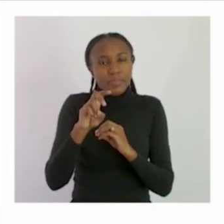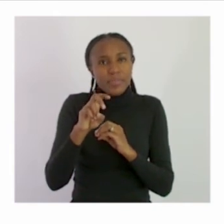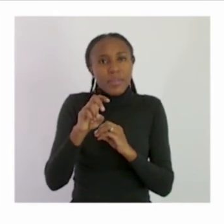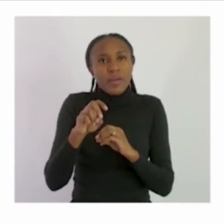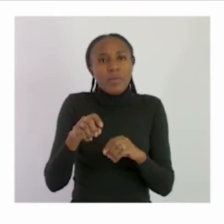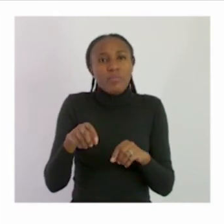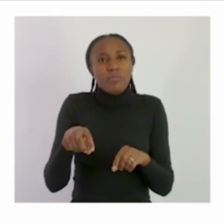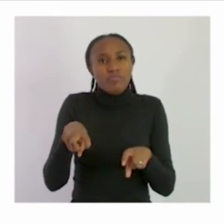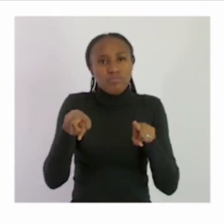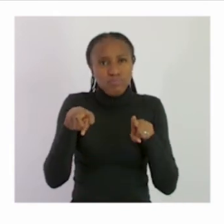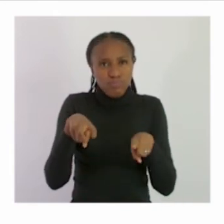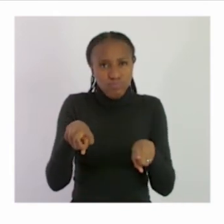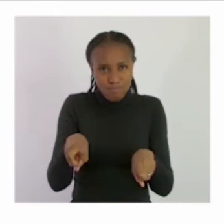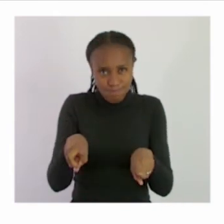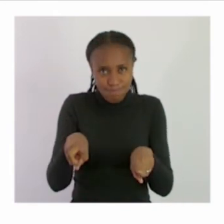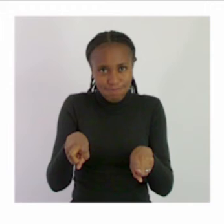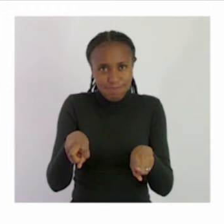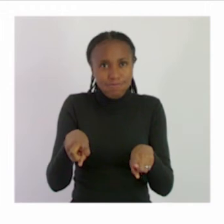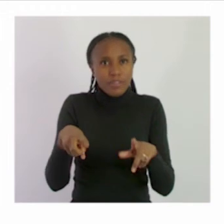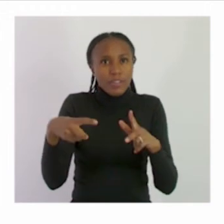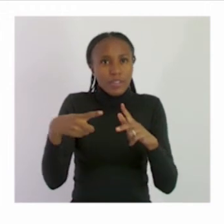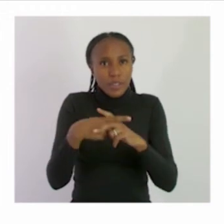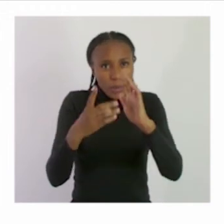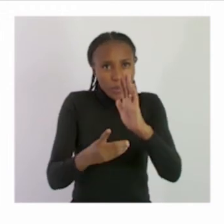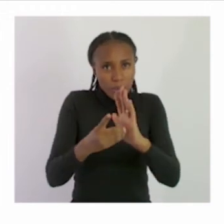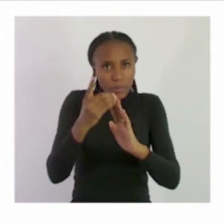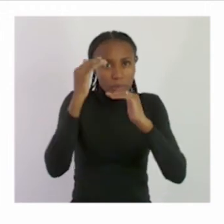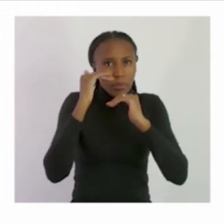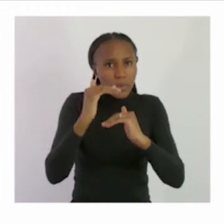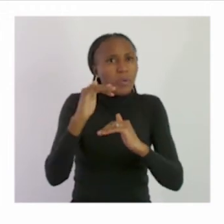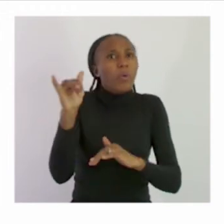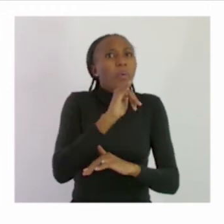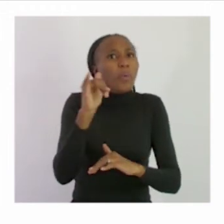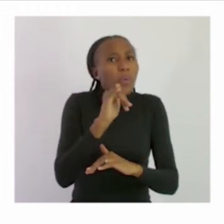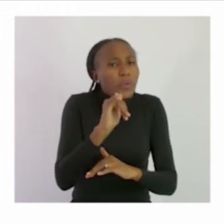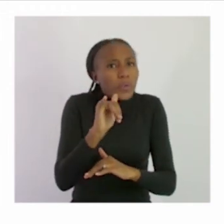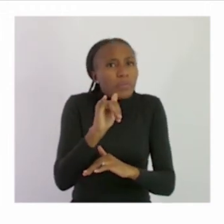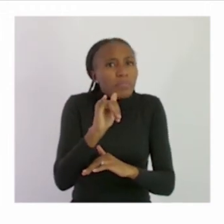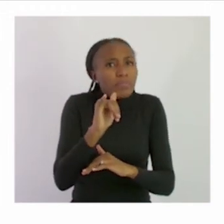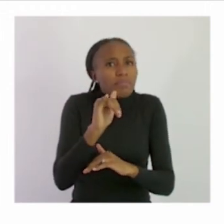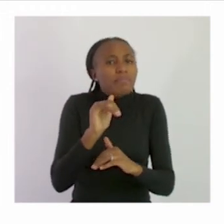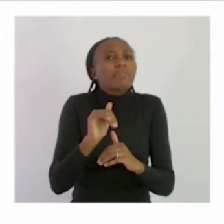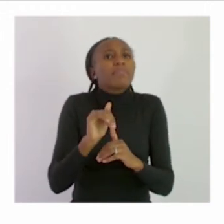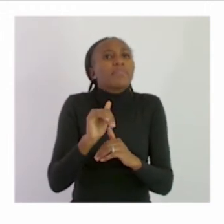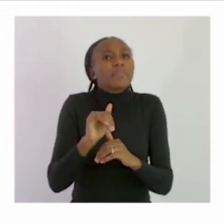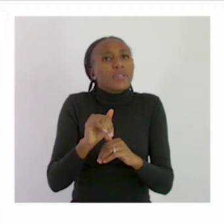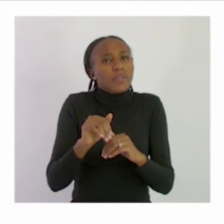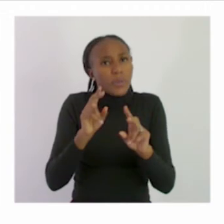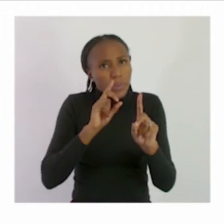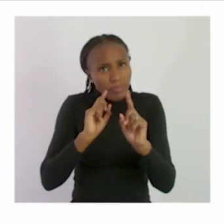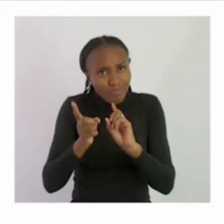Name the developmental stage in which the maturing of the reproductive organs take place. We are saying